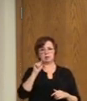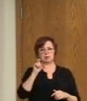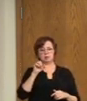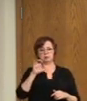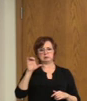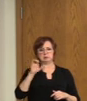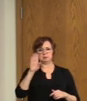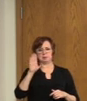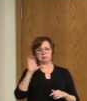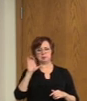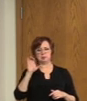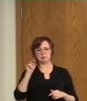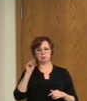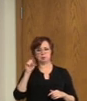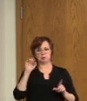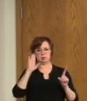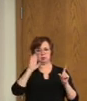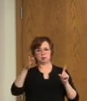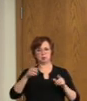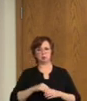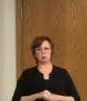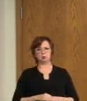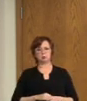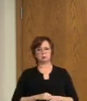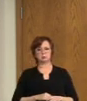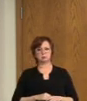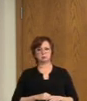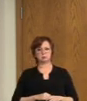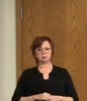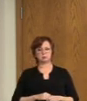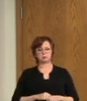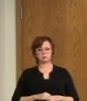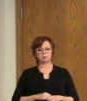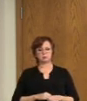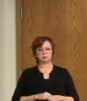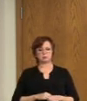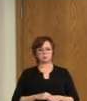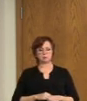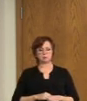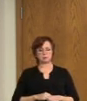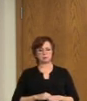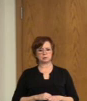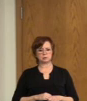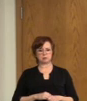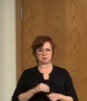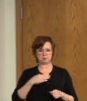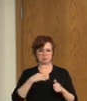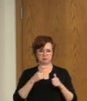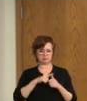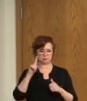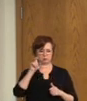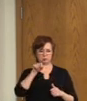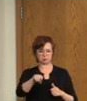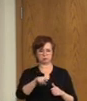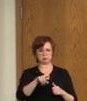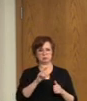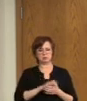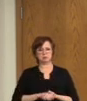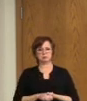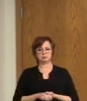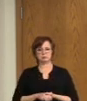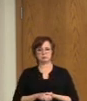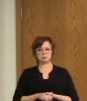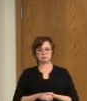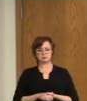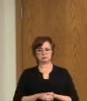Good afternoon. This is Heidi Adder with CBC Saskatchewan. As was mentioned, My first question is, how will